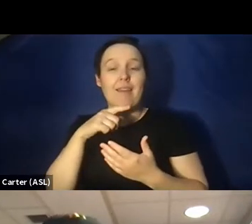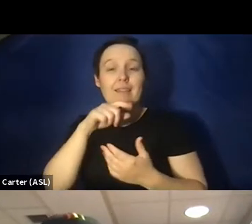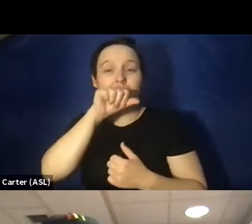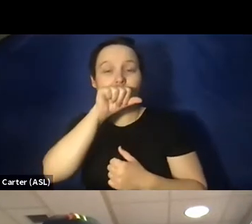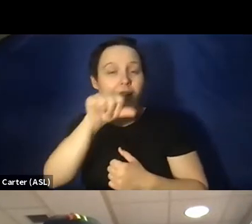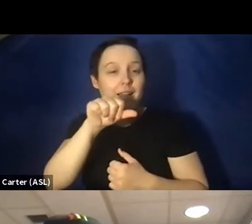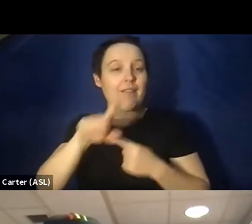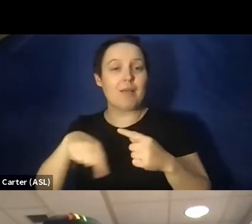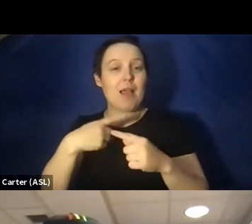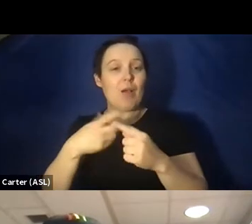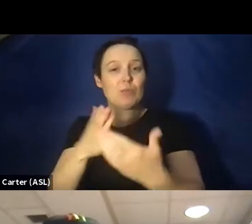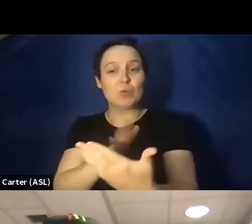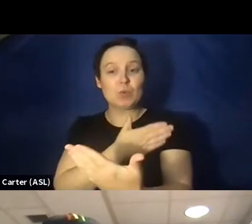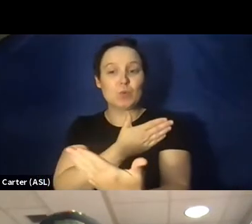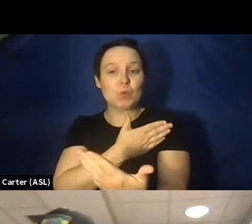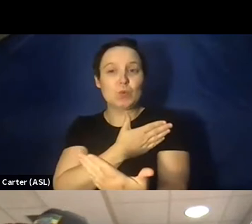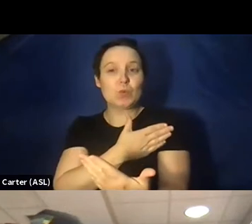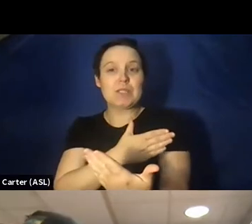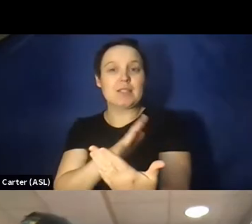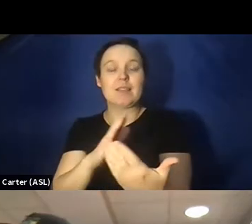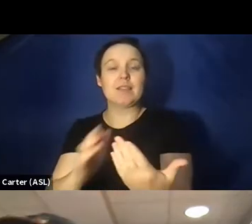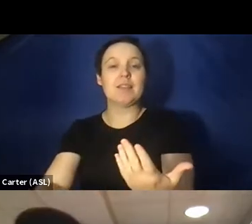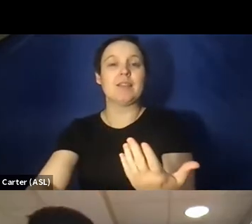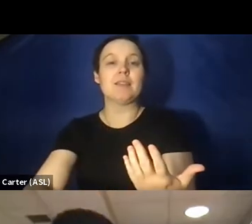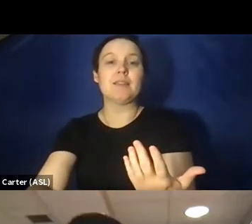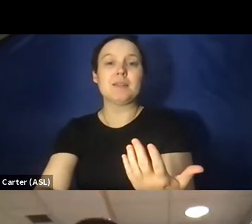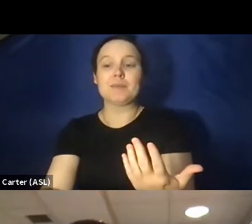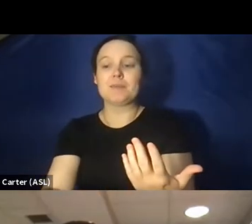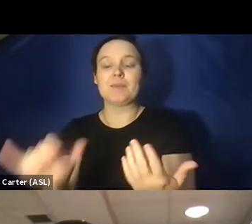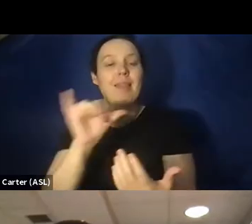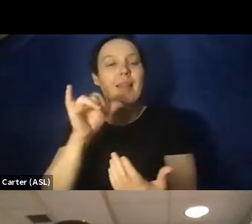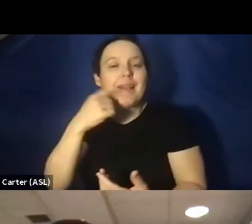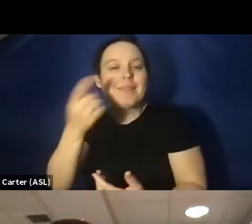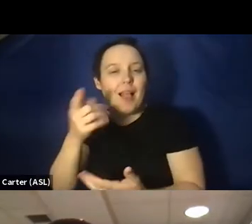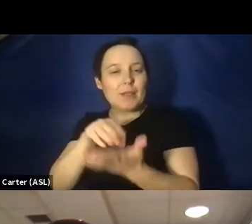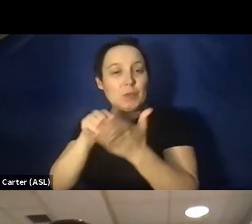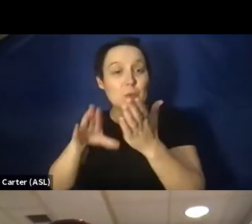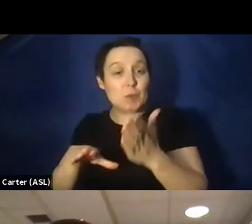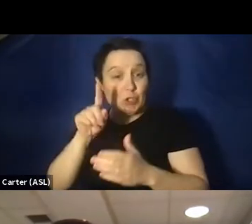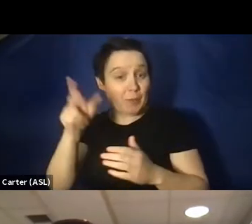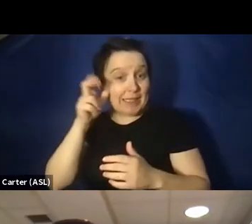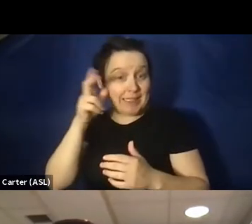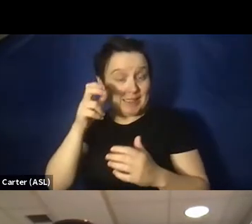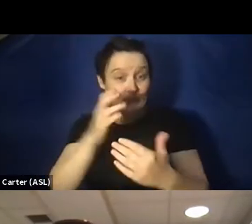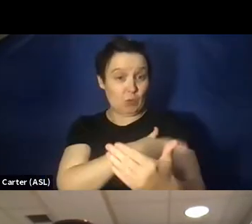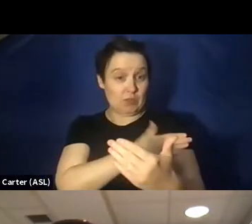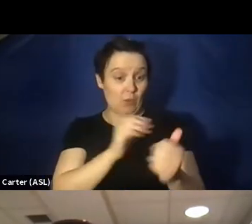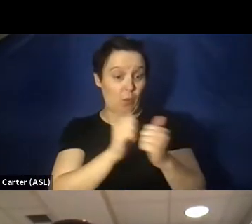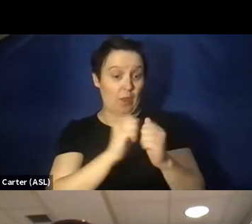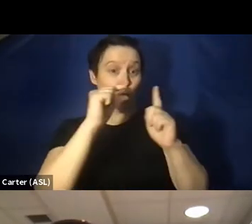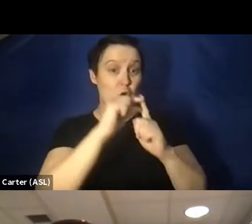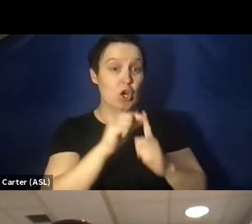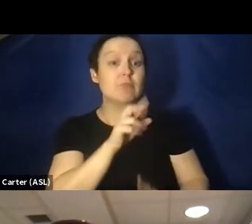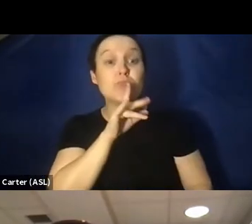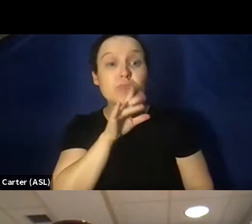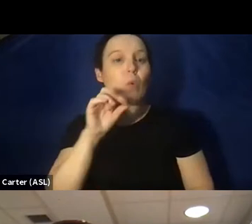music that, like I say to my students, should we listen to music with words or not words, right? And